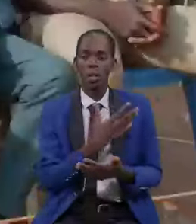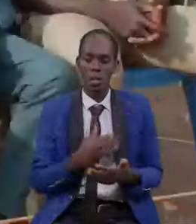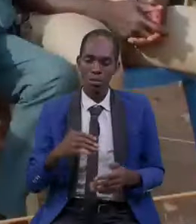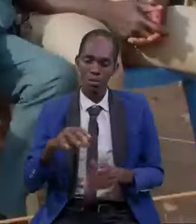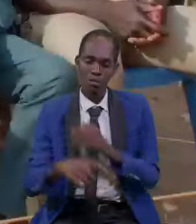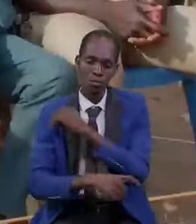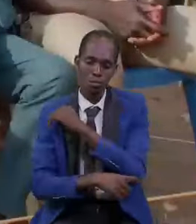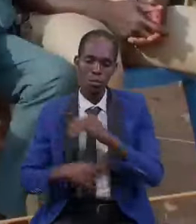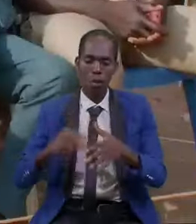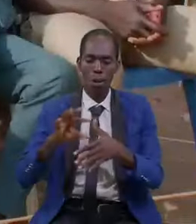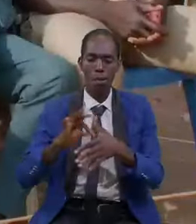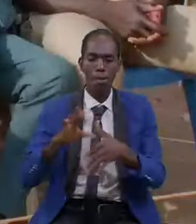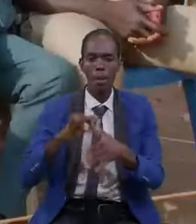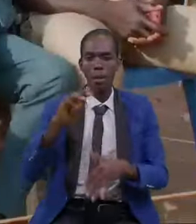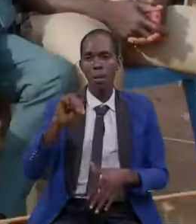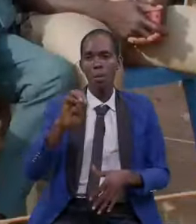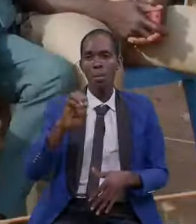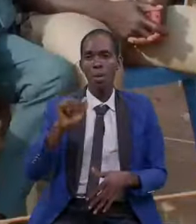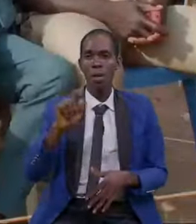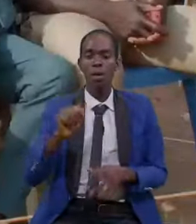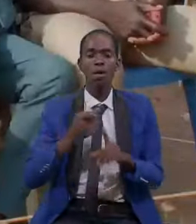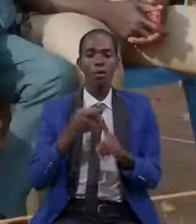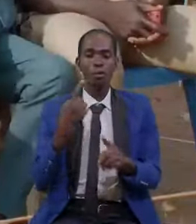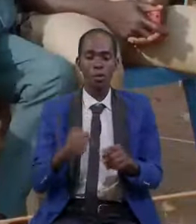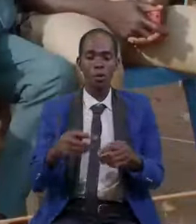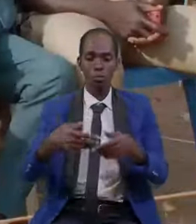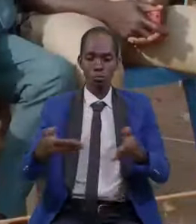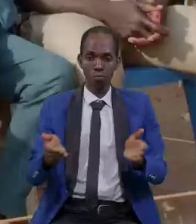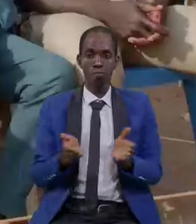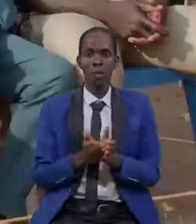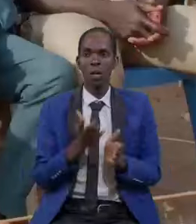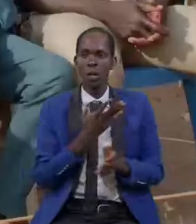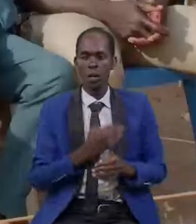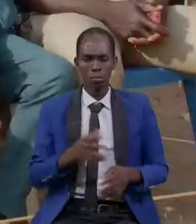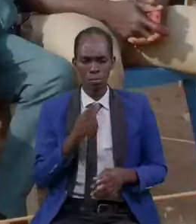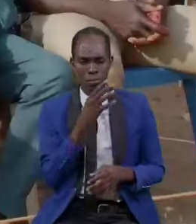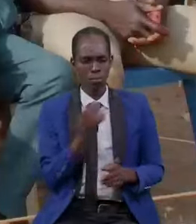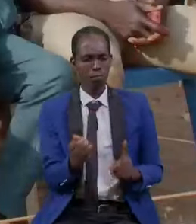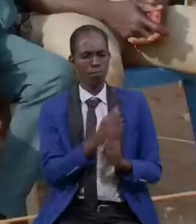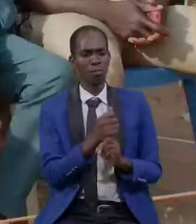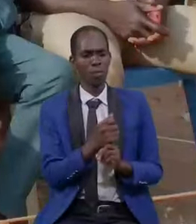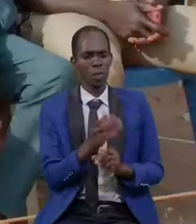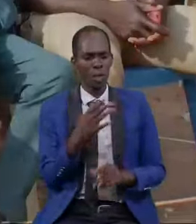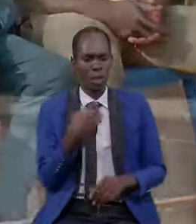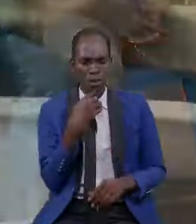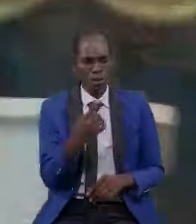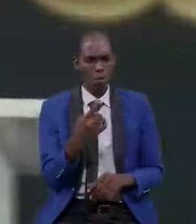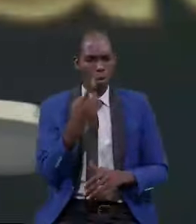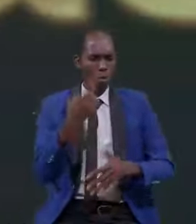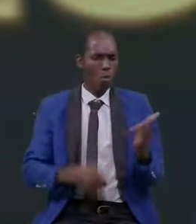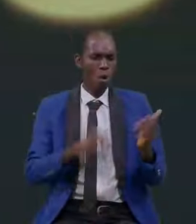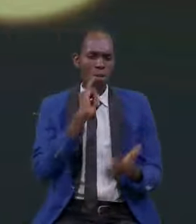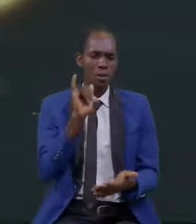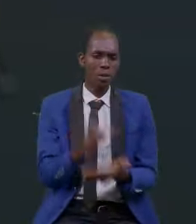was chewing it. And the mother just came suddenly and says, my daughter, what's that? And the